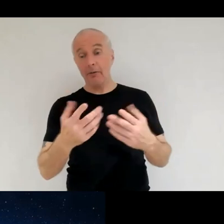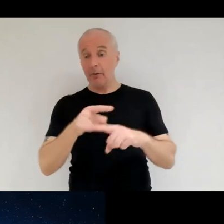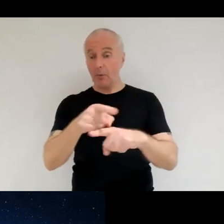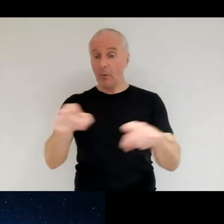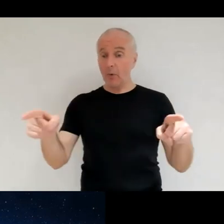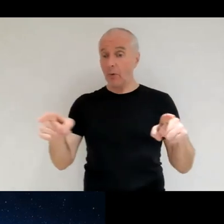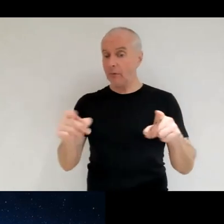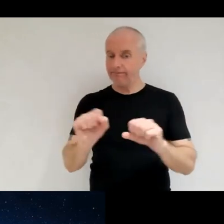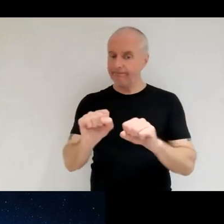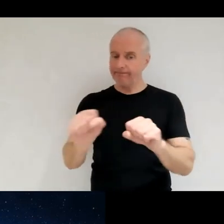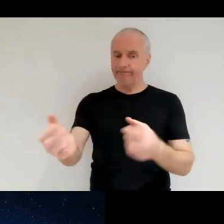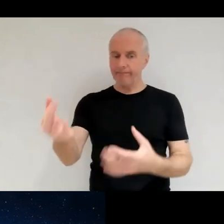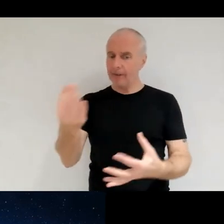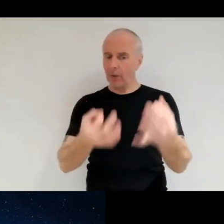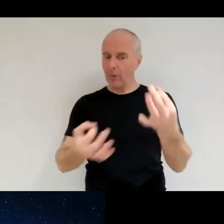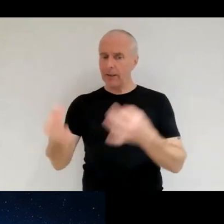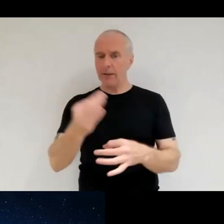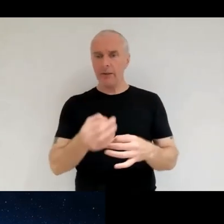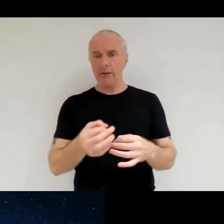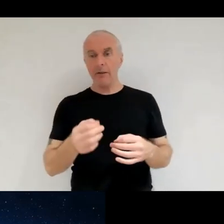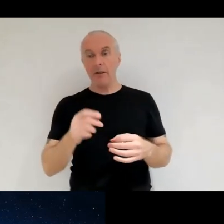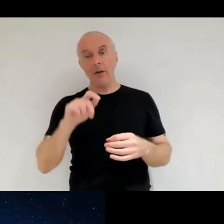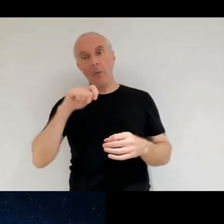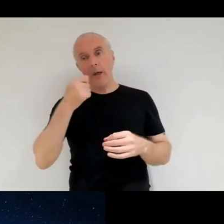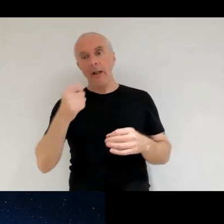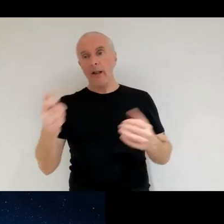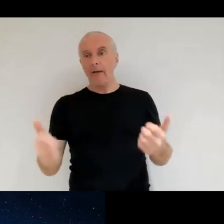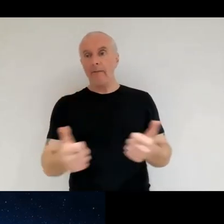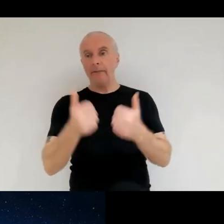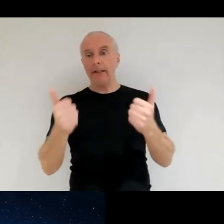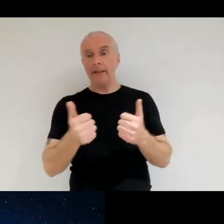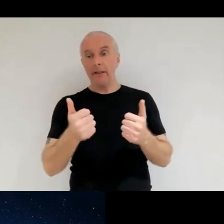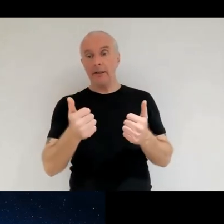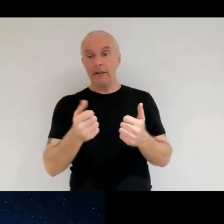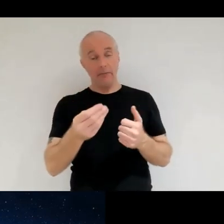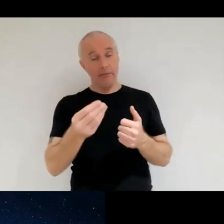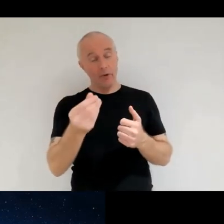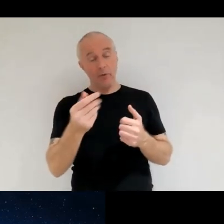the questions. We are going to finish very shortly now. So thank you to everybody for joining us.